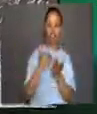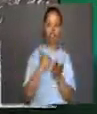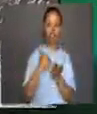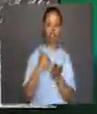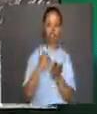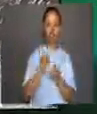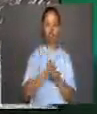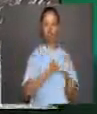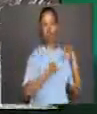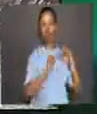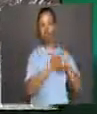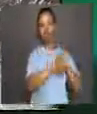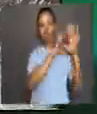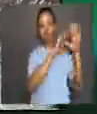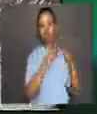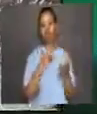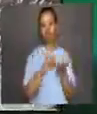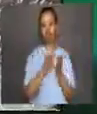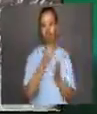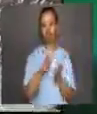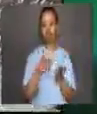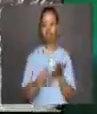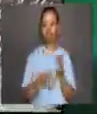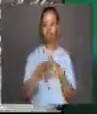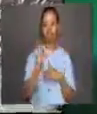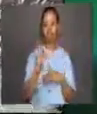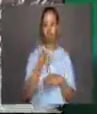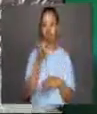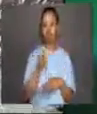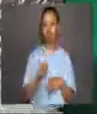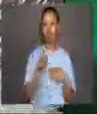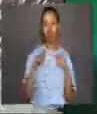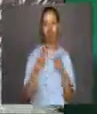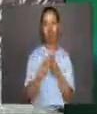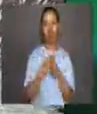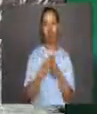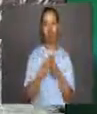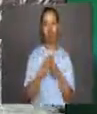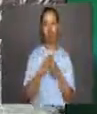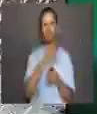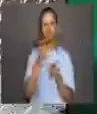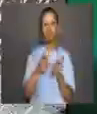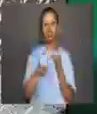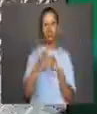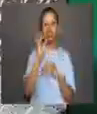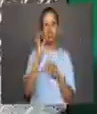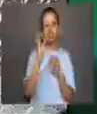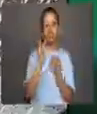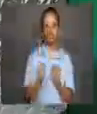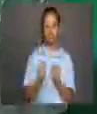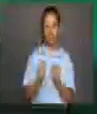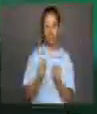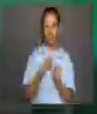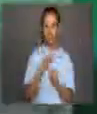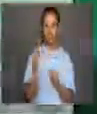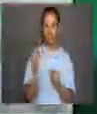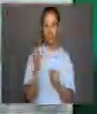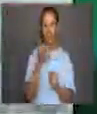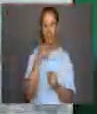Alpine tundra can be found anywhere in the world, including tropical regions.